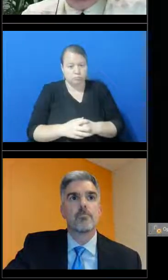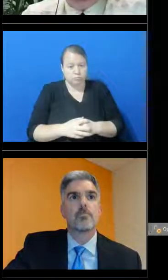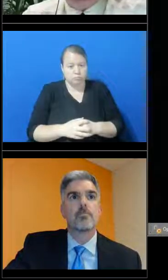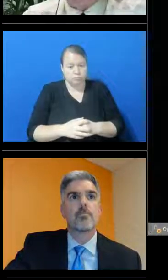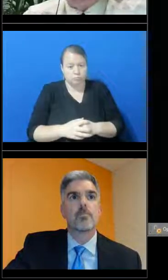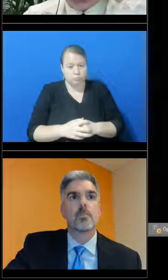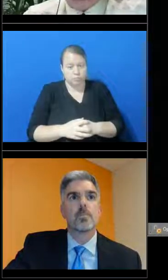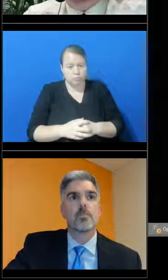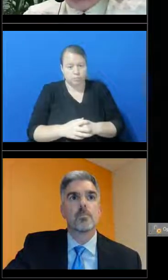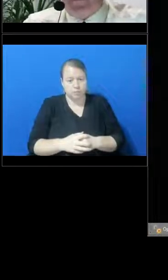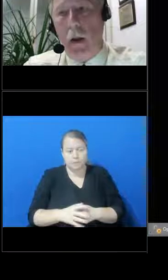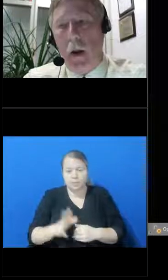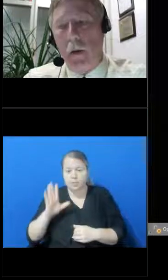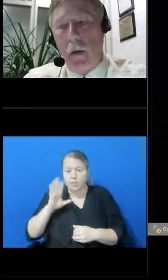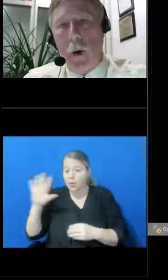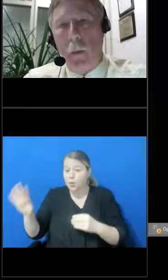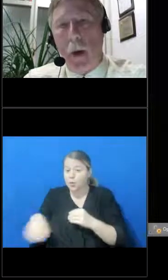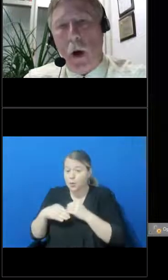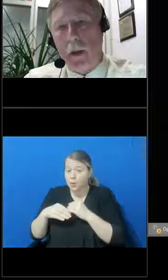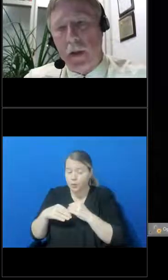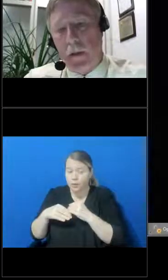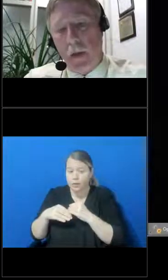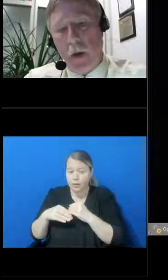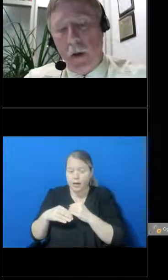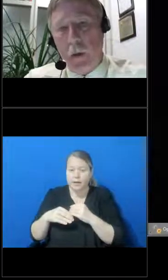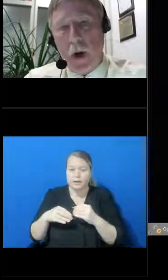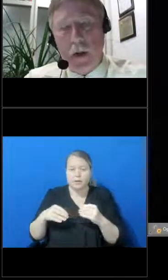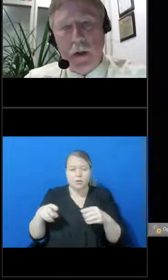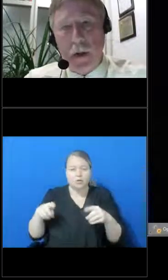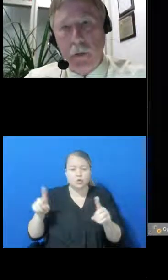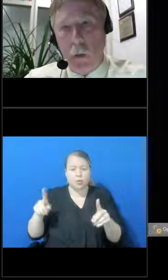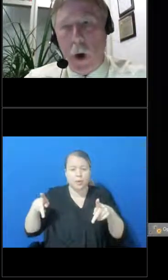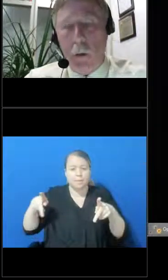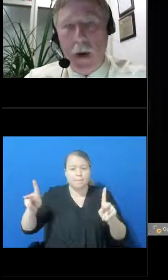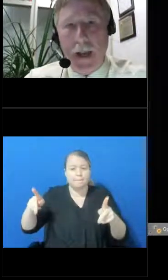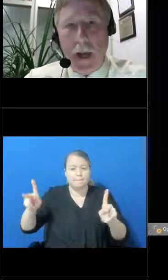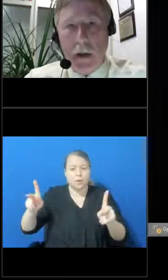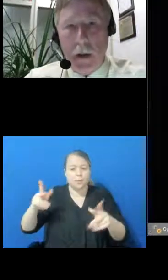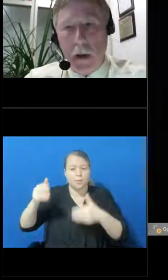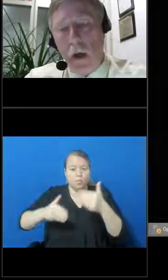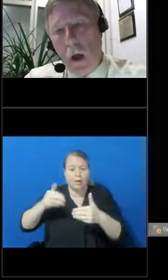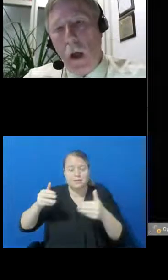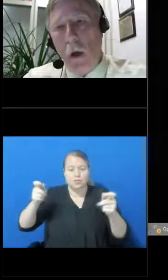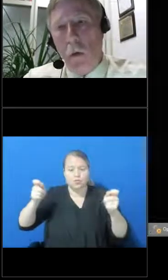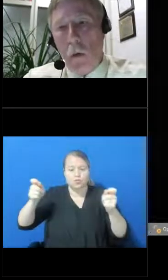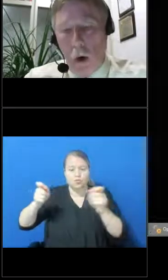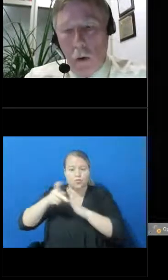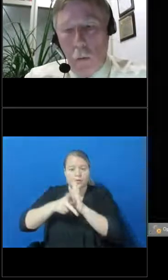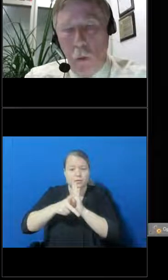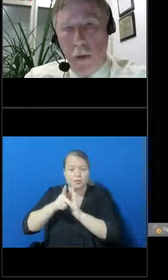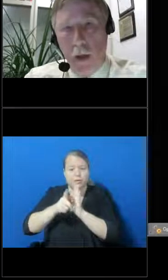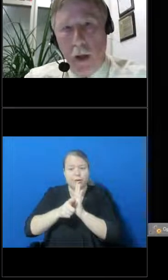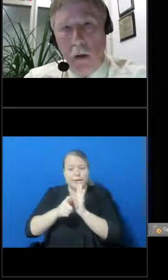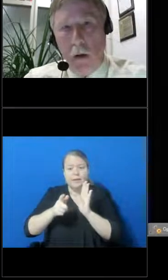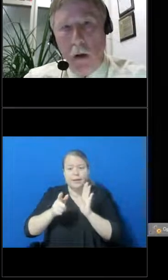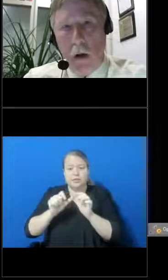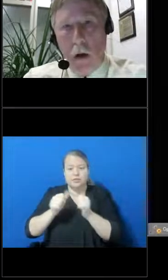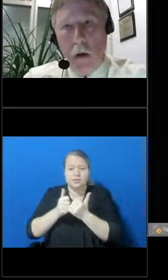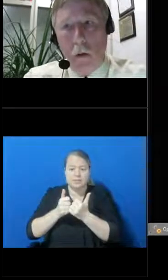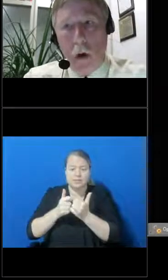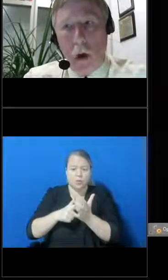it. And I'll just add that, during the permitting process for the regulatory agencies requiring mitigation, then what